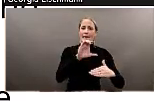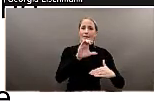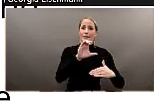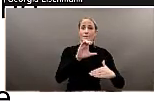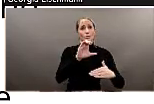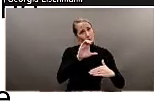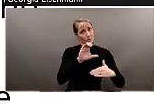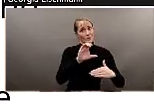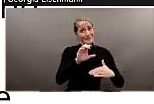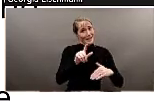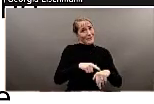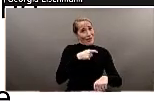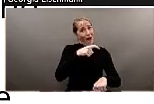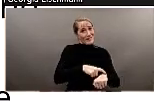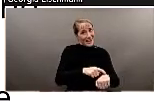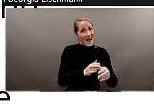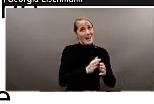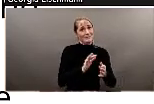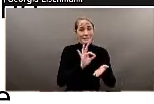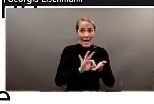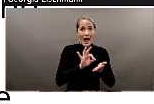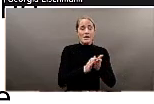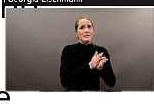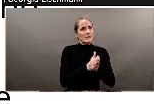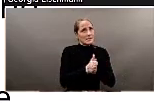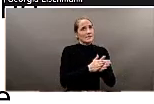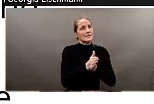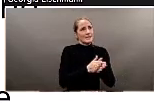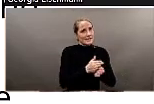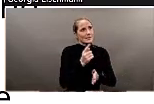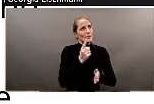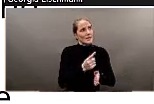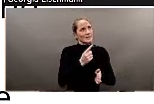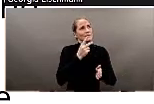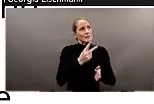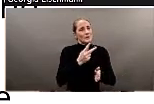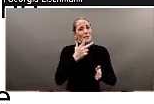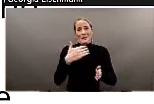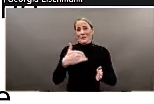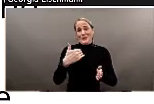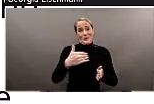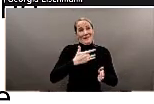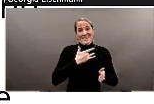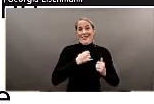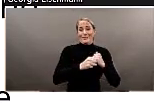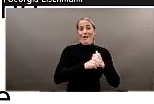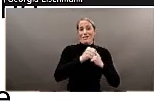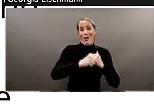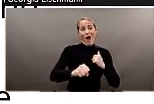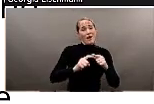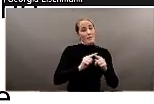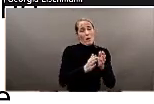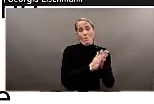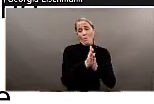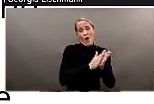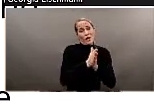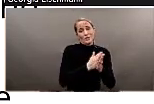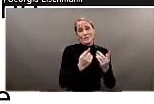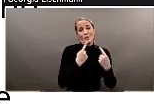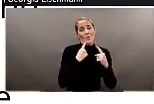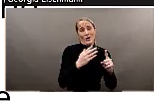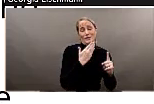okay? And I know that seems like a long time, and if you haven't counted it yourself, it really is. But again, hand sanitizer works well for all of